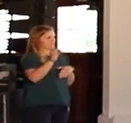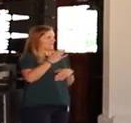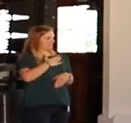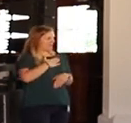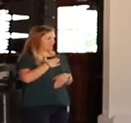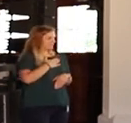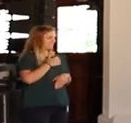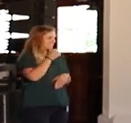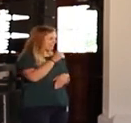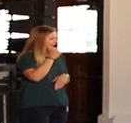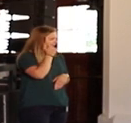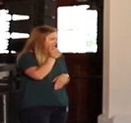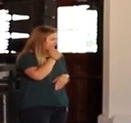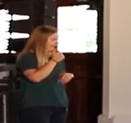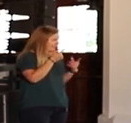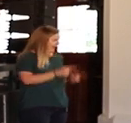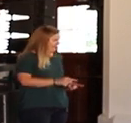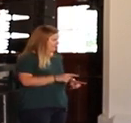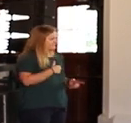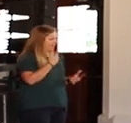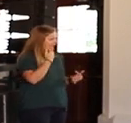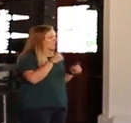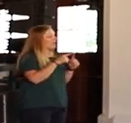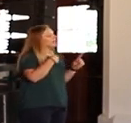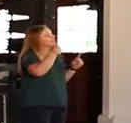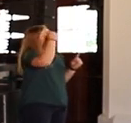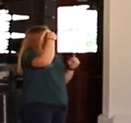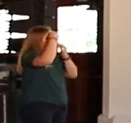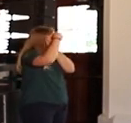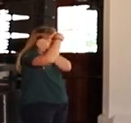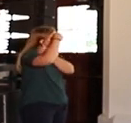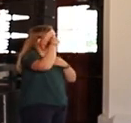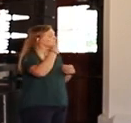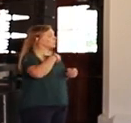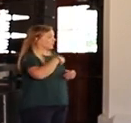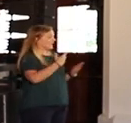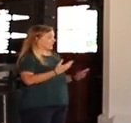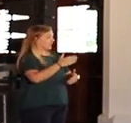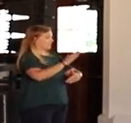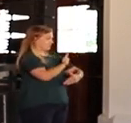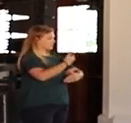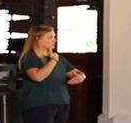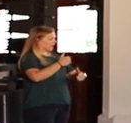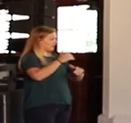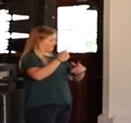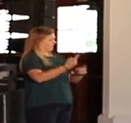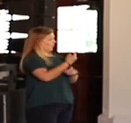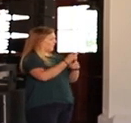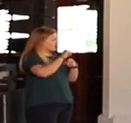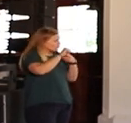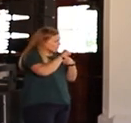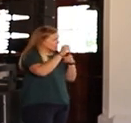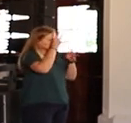music. You laugh. Think about it, though. We in music formally train students to develop